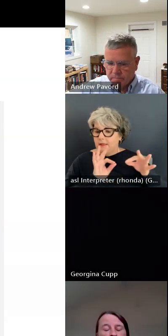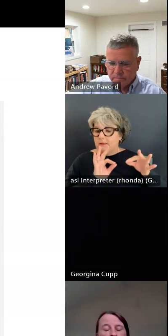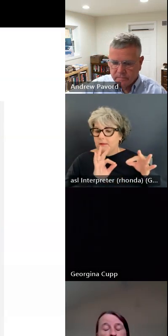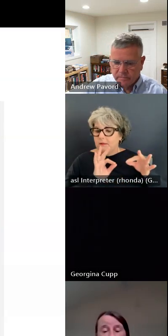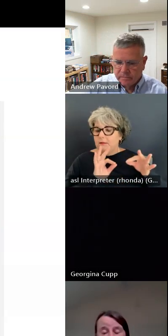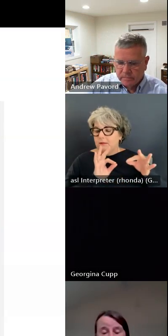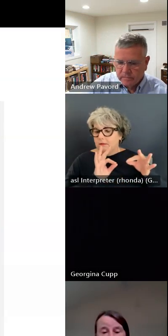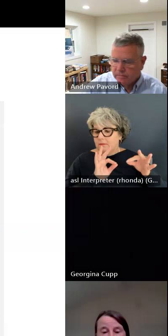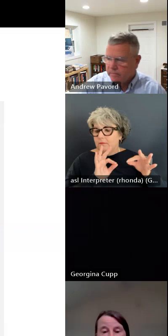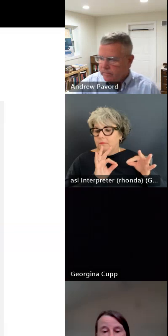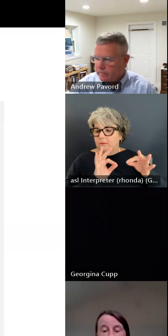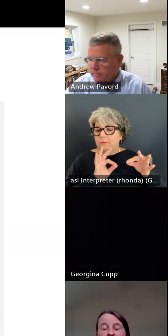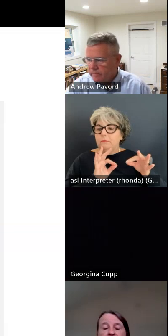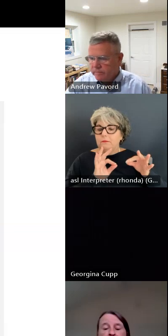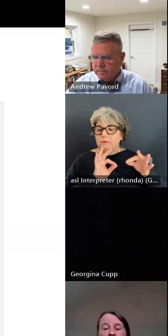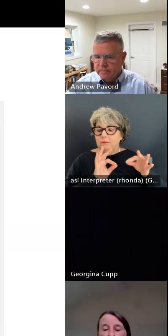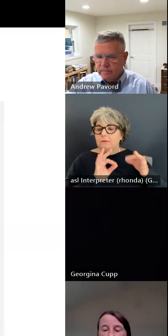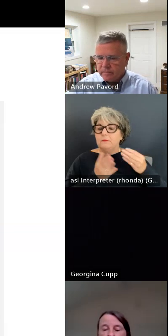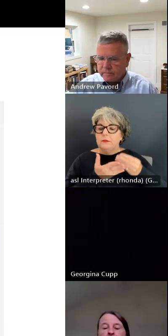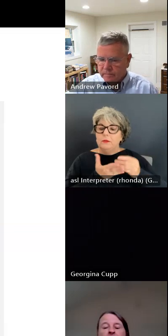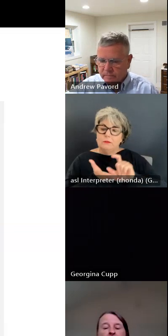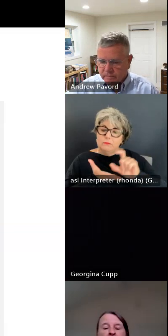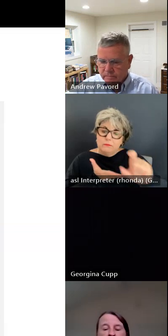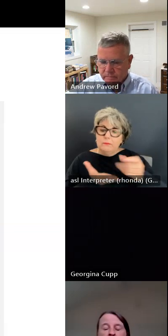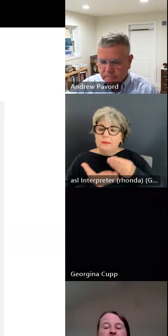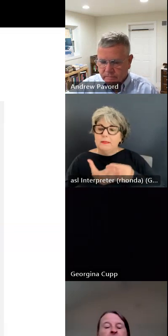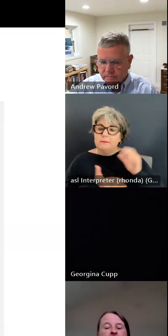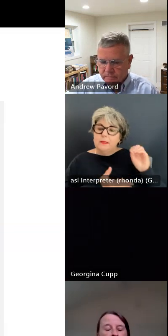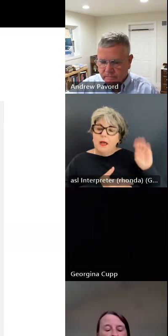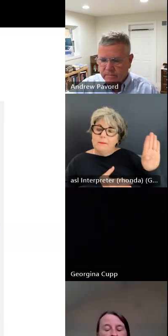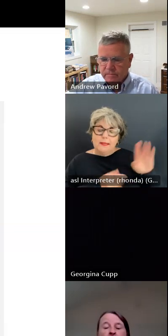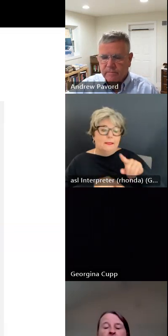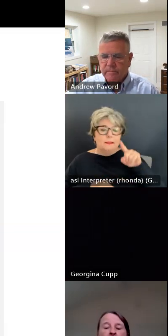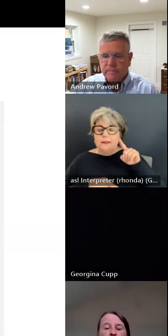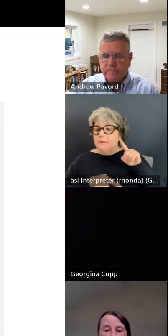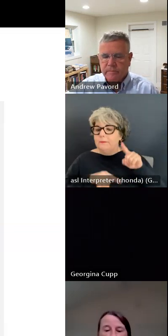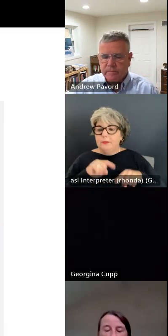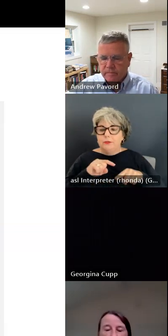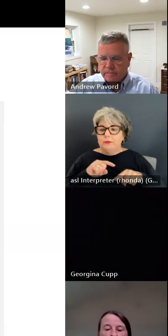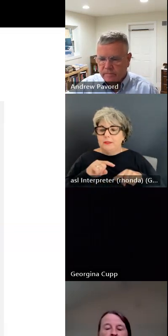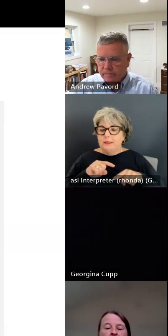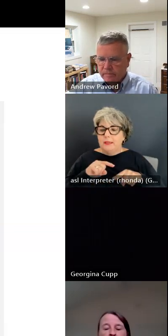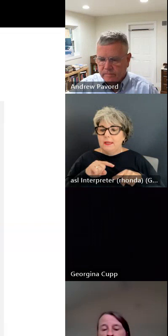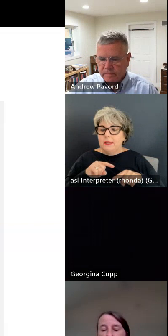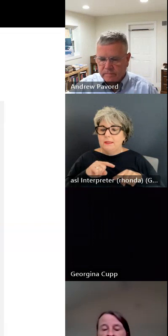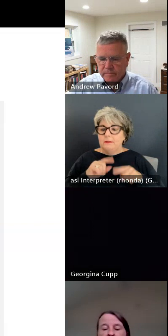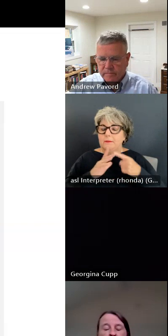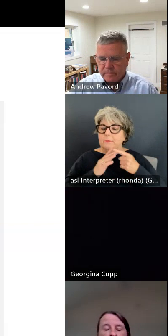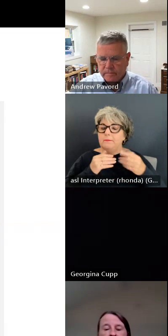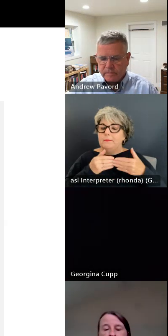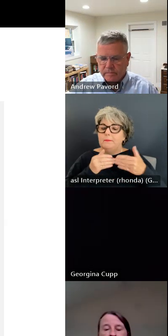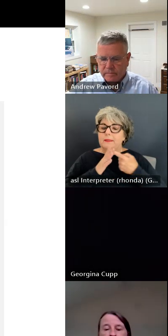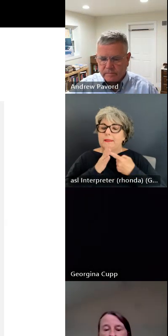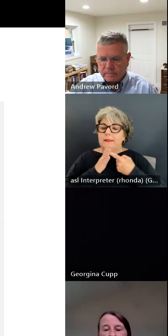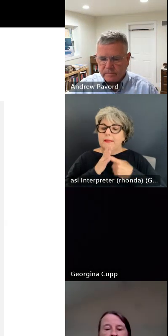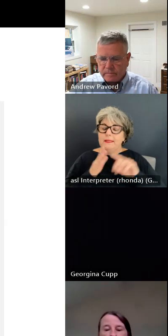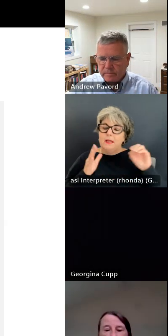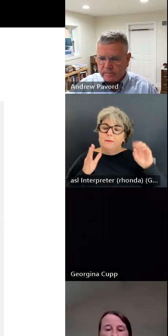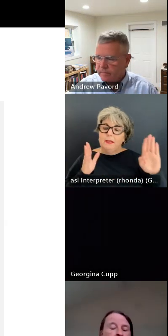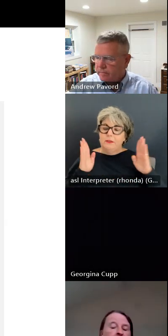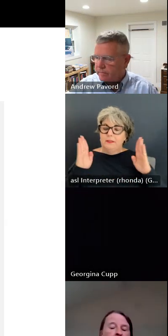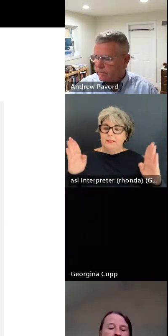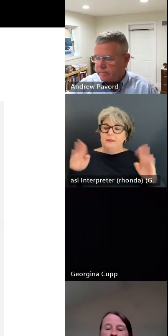can outlay funds that have been obligated, but you cannot incur obligations that are not in that period of